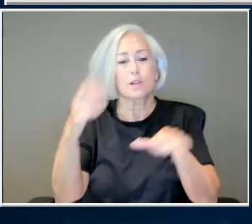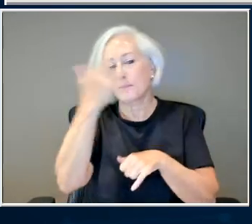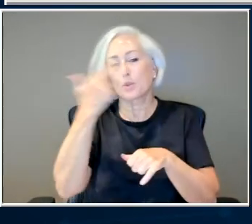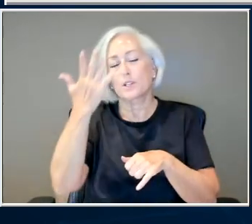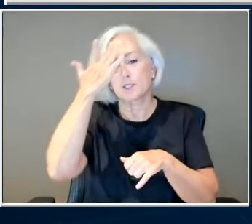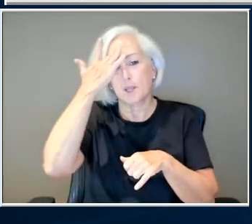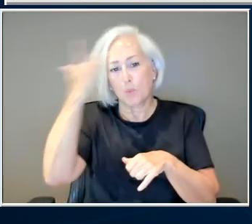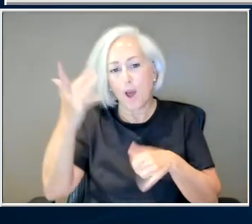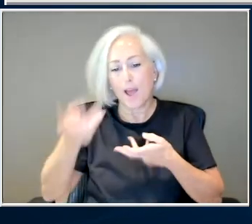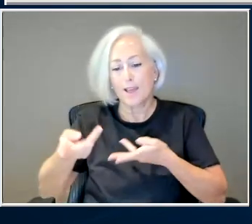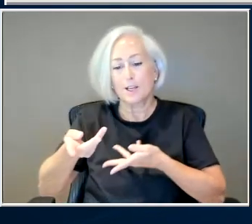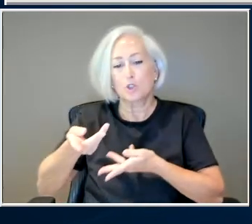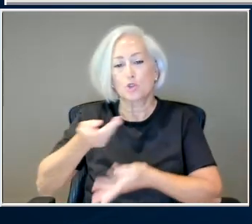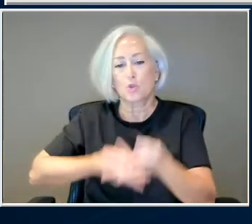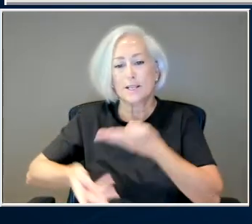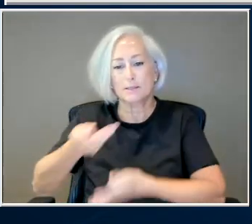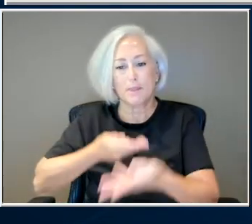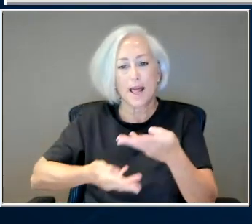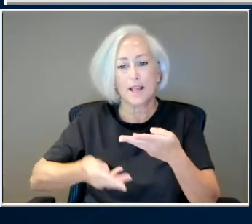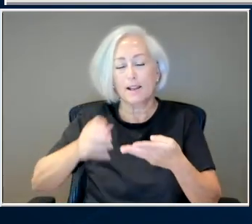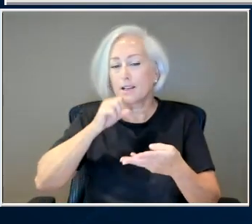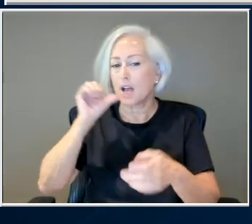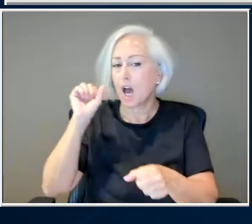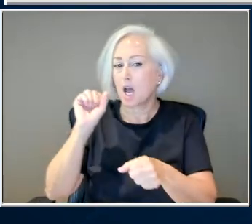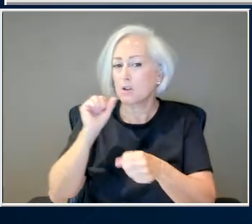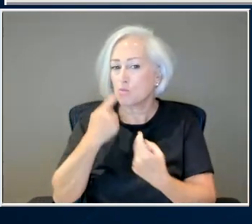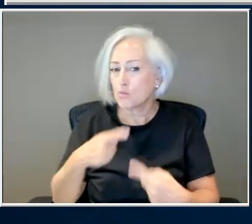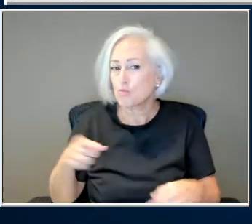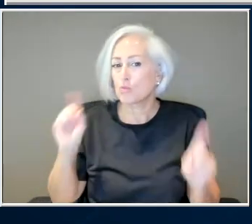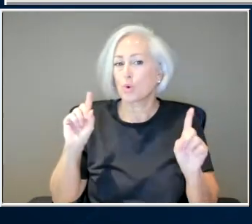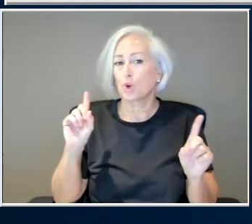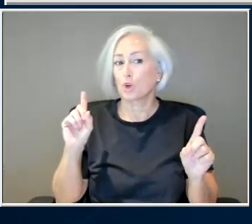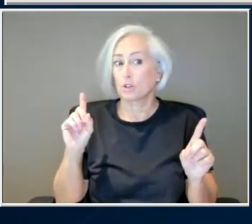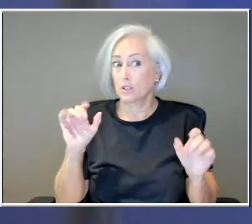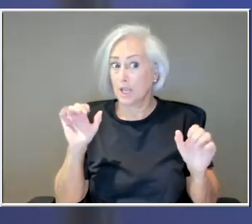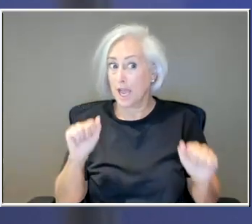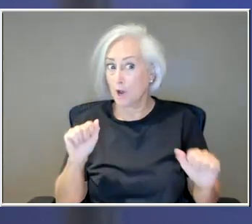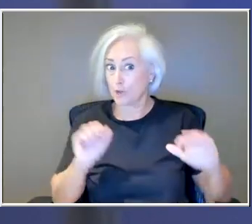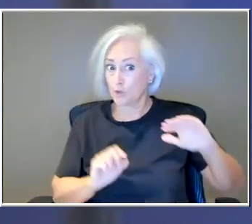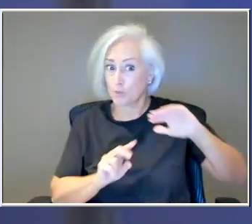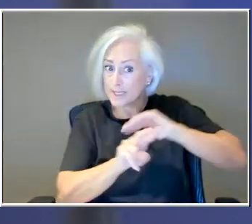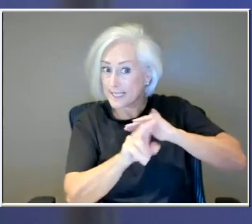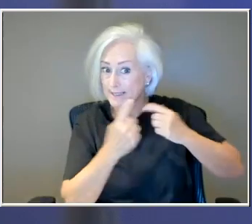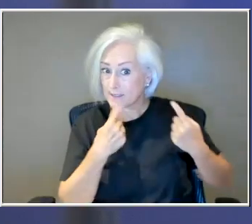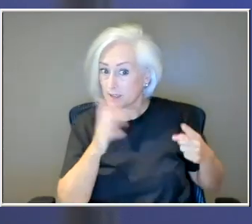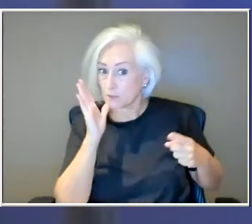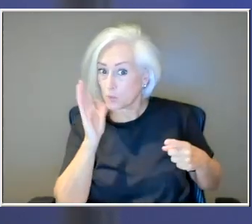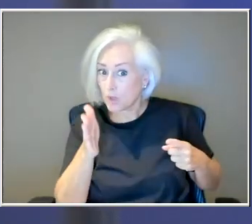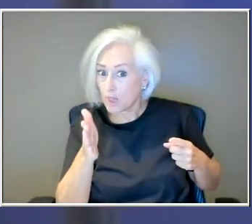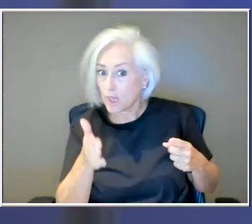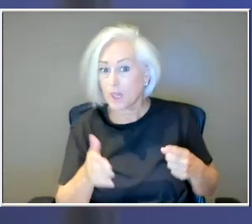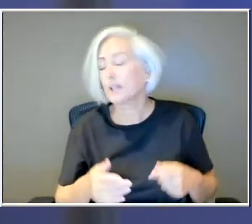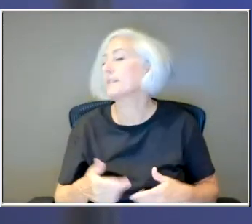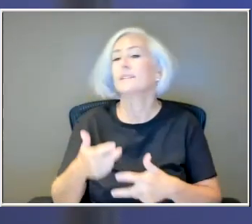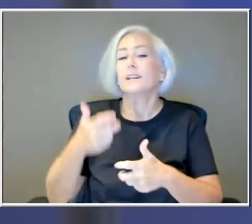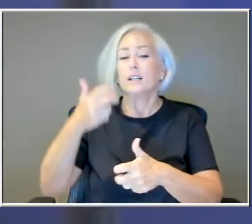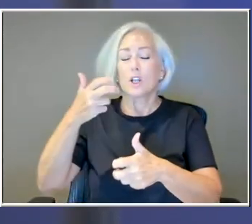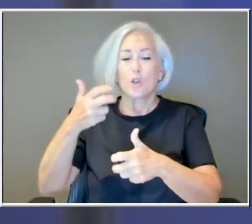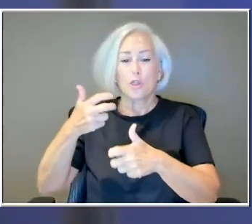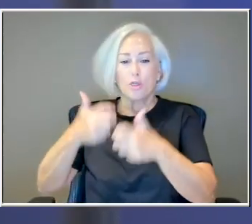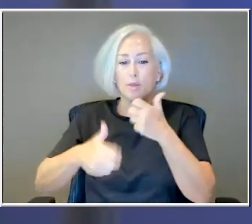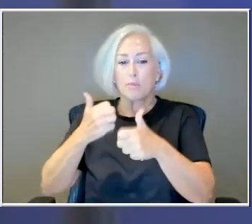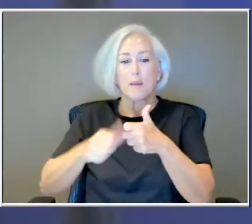work? And is there any way to predict success? It's a very good question. The problem is not the transplant. The problem is